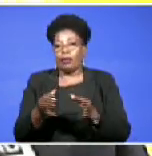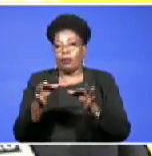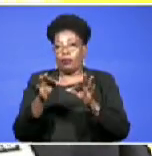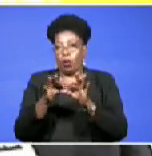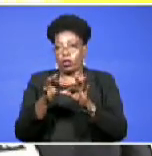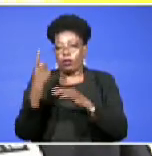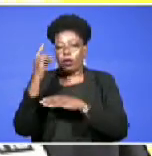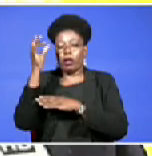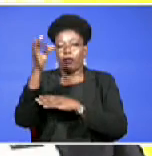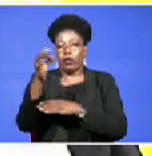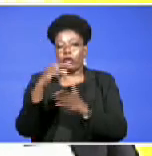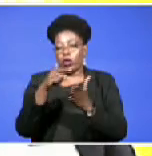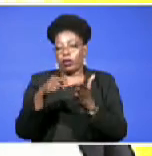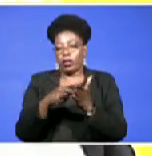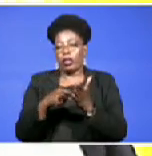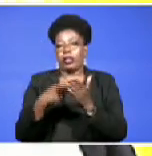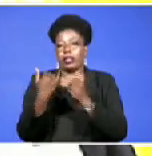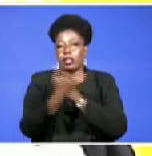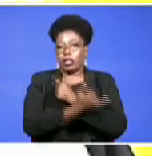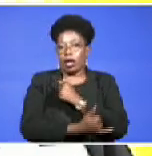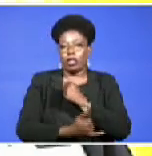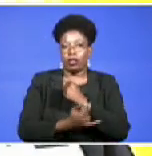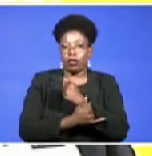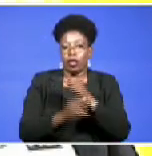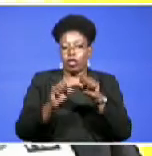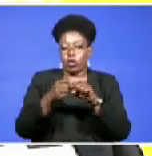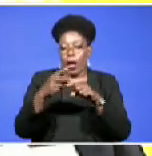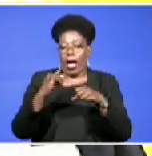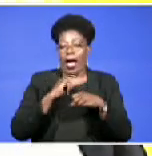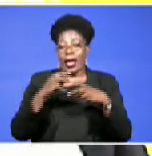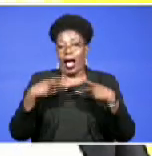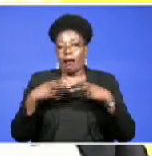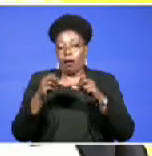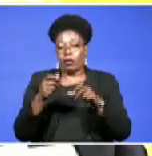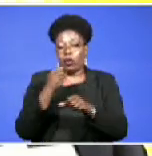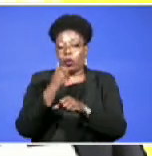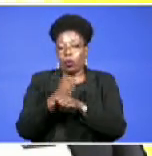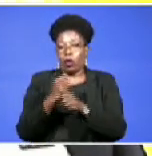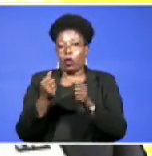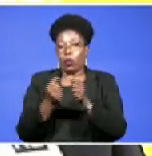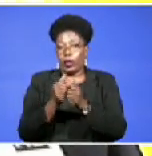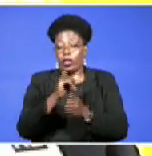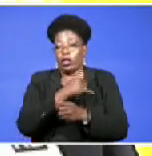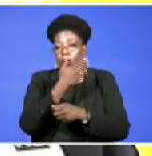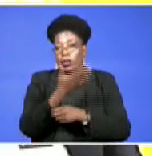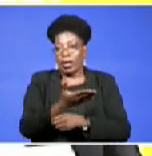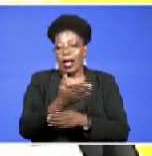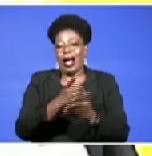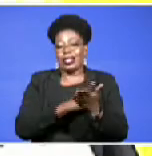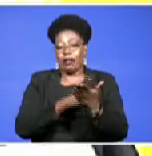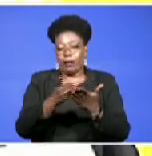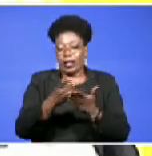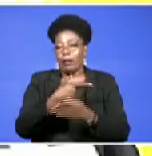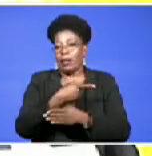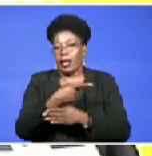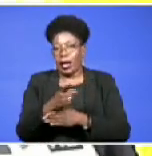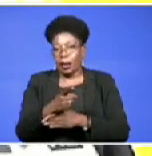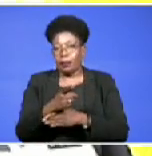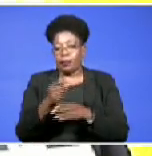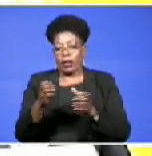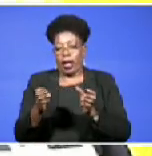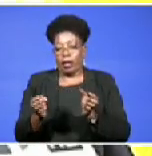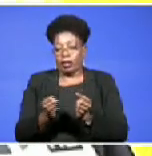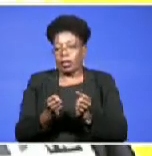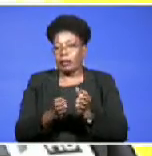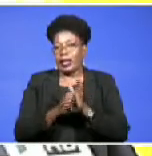for the future of this country. And so anytime that I have an opportunity to work with youths and develop them, mold their character and